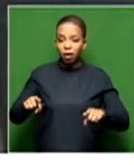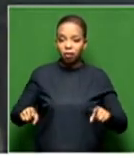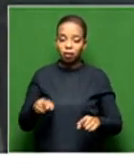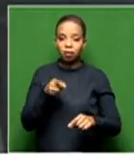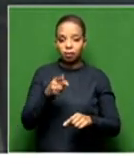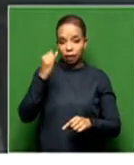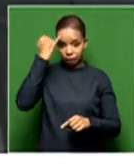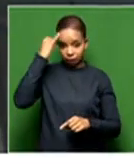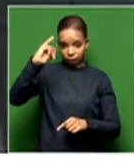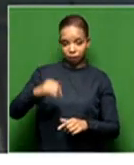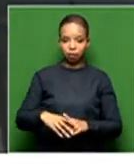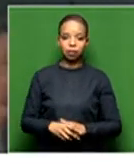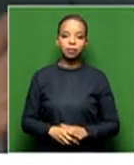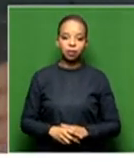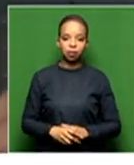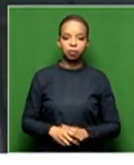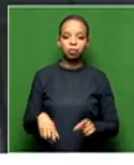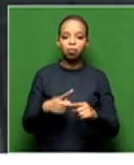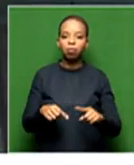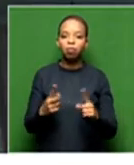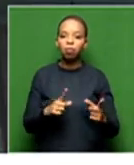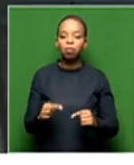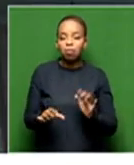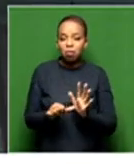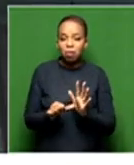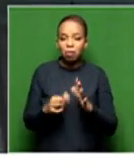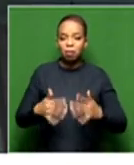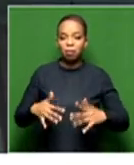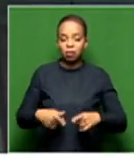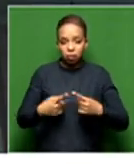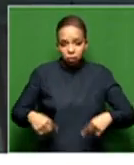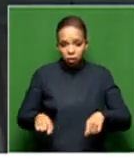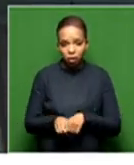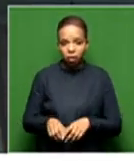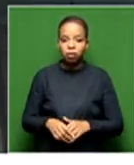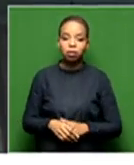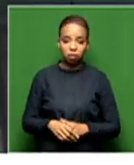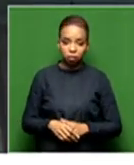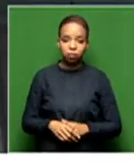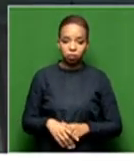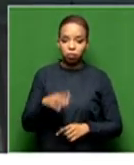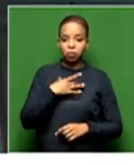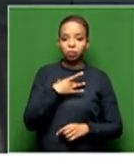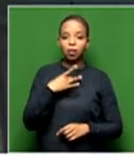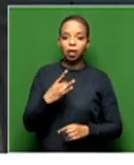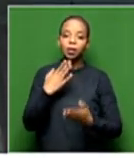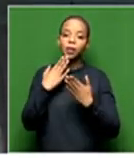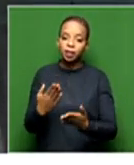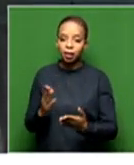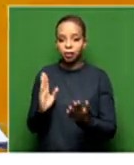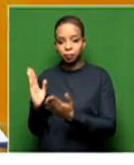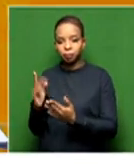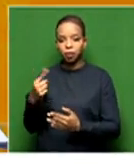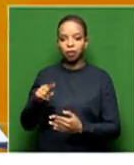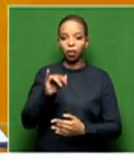carrying out, which is very important for us, of course. And I would like really to thank Nick for that. Yeah,